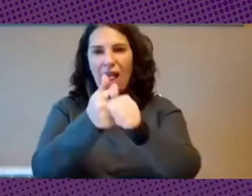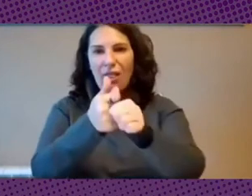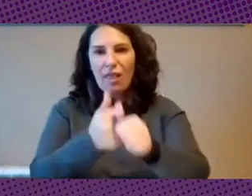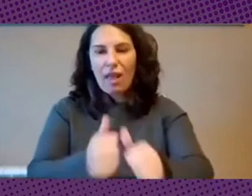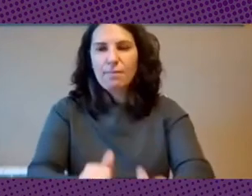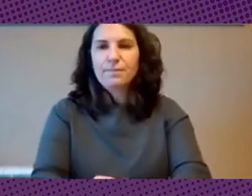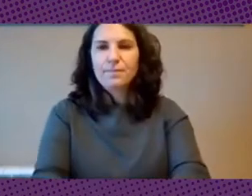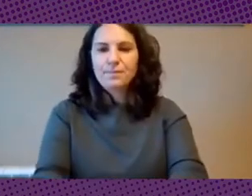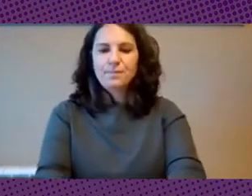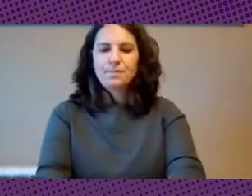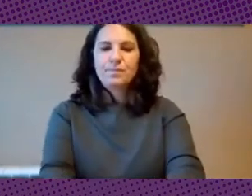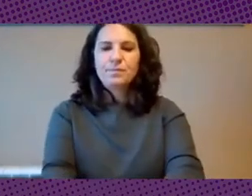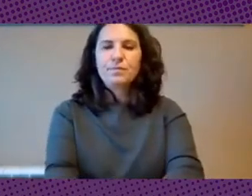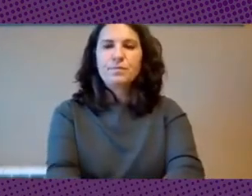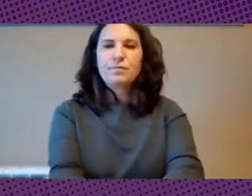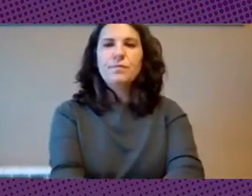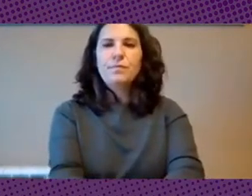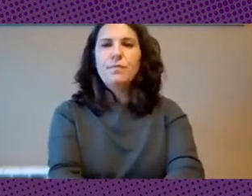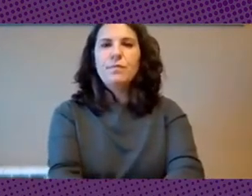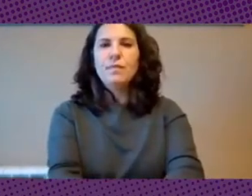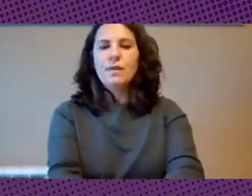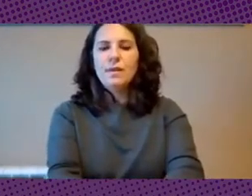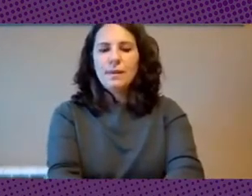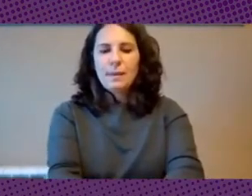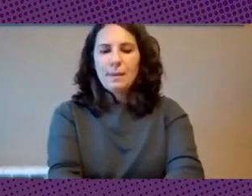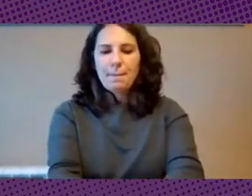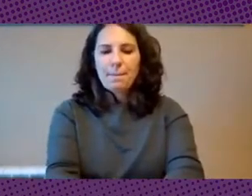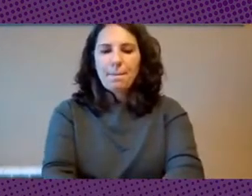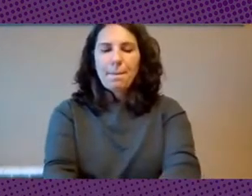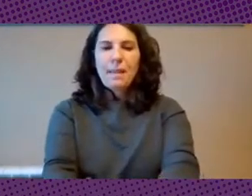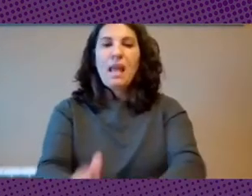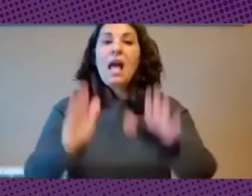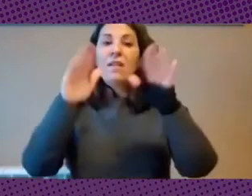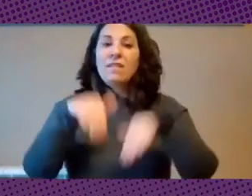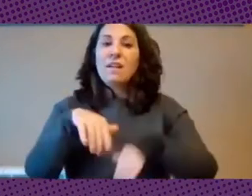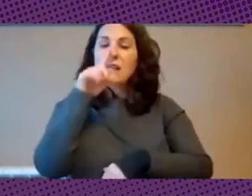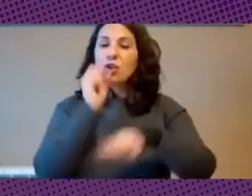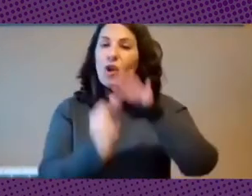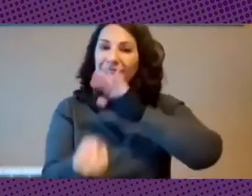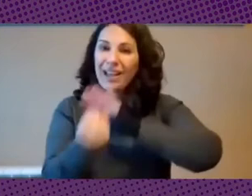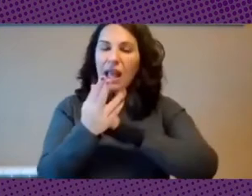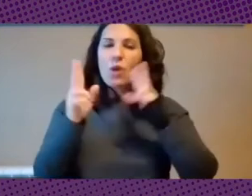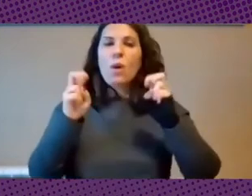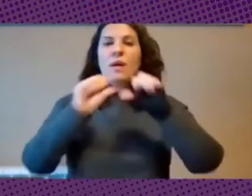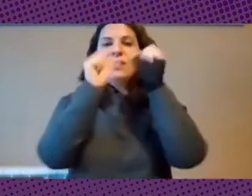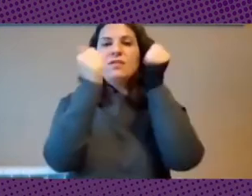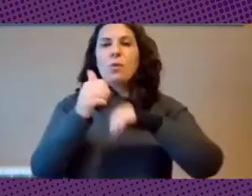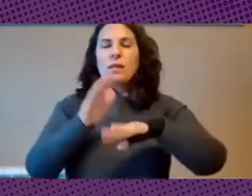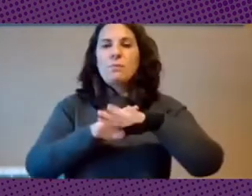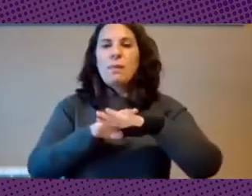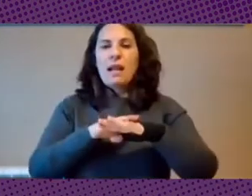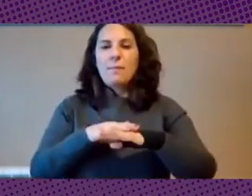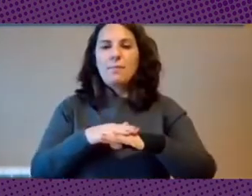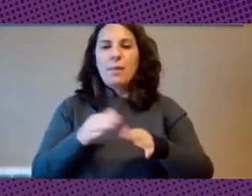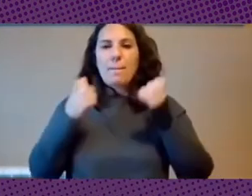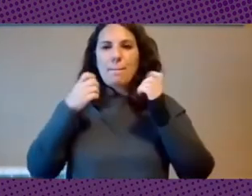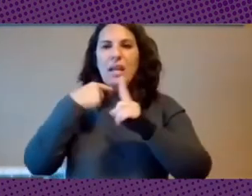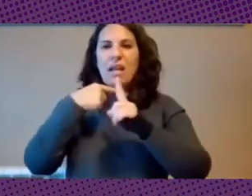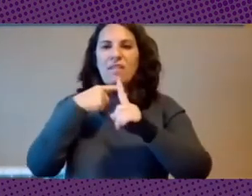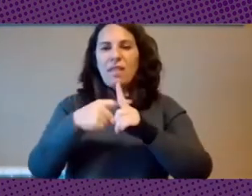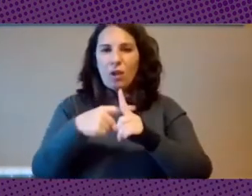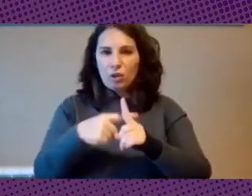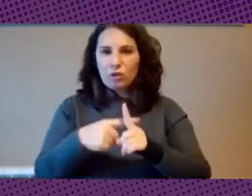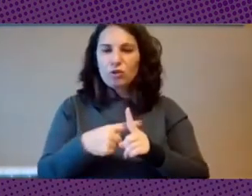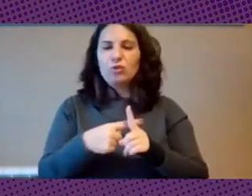creates new mechanisms of profit transfers from the poor and the citizens who are contributing with their taxes towards